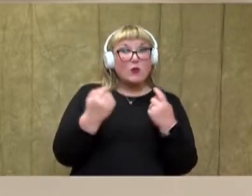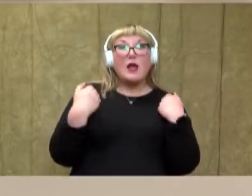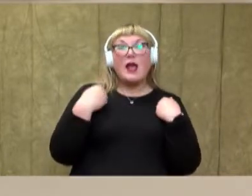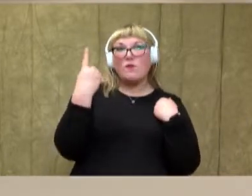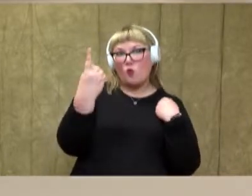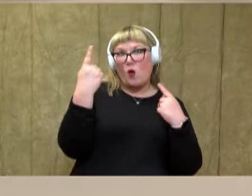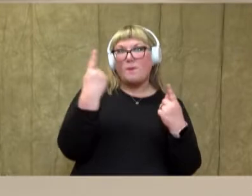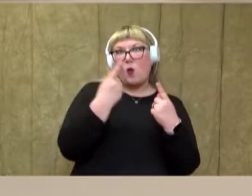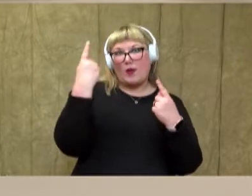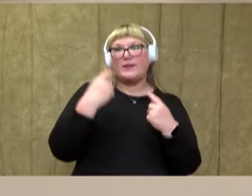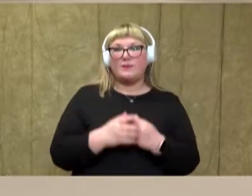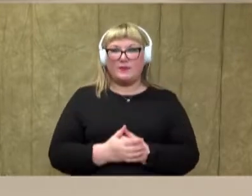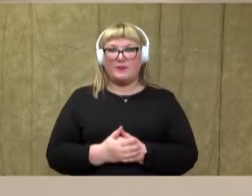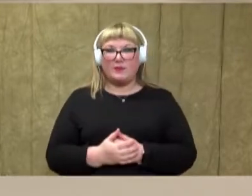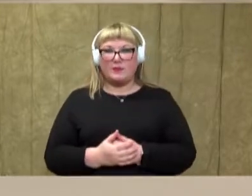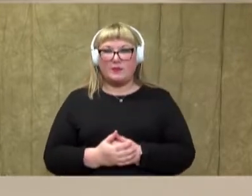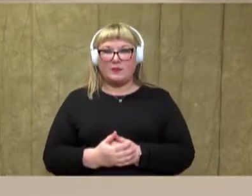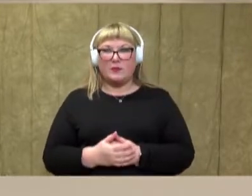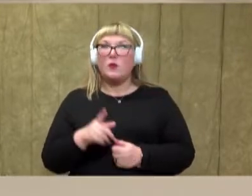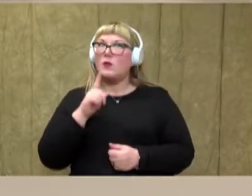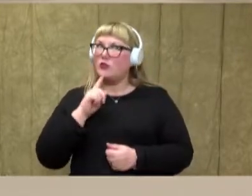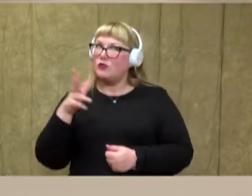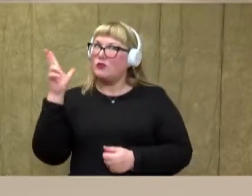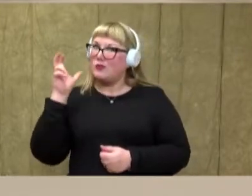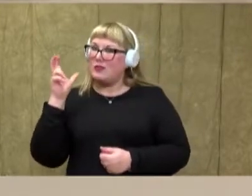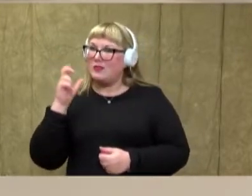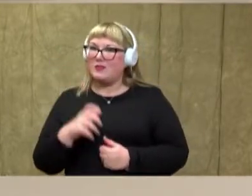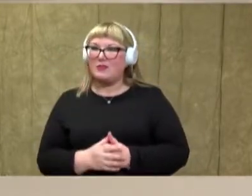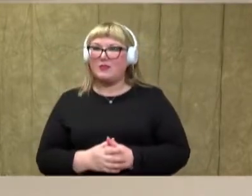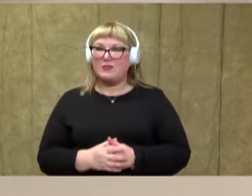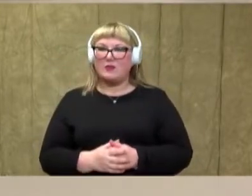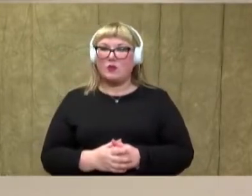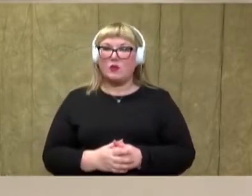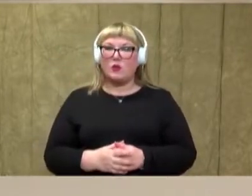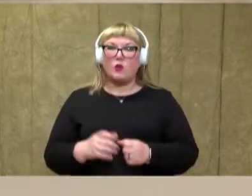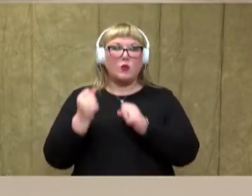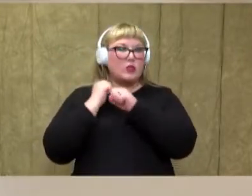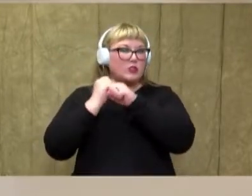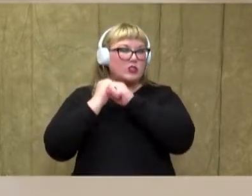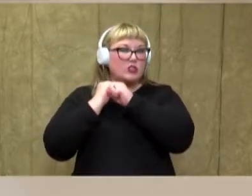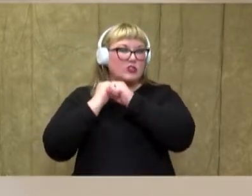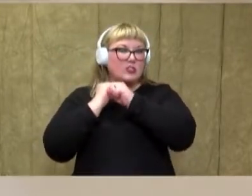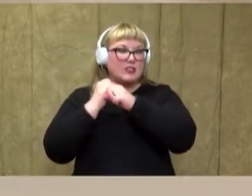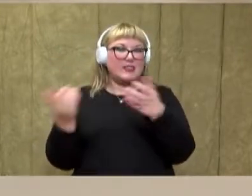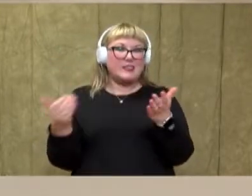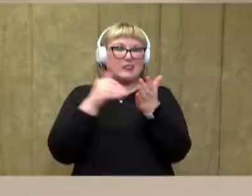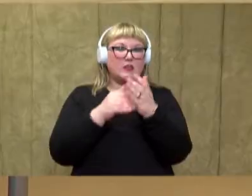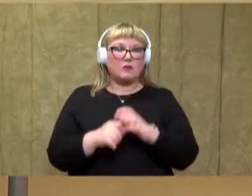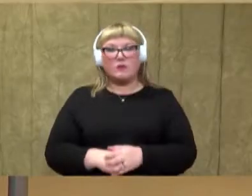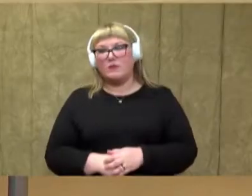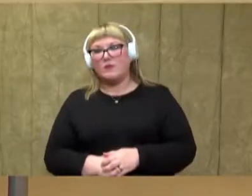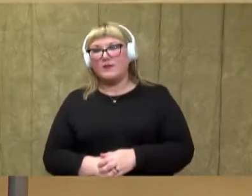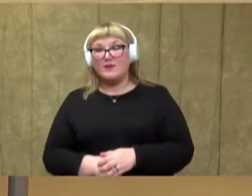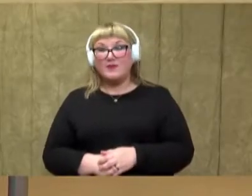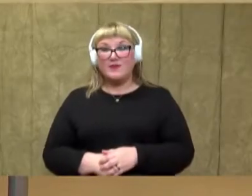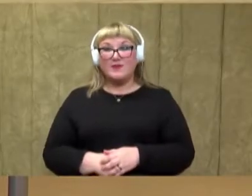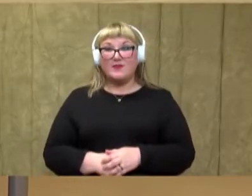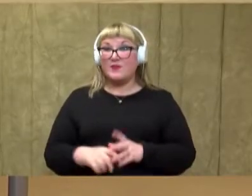have 1 point right now. So friends, make sure we're listening. Here we go. We're going to shake again. Take your hands. Give me a really good shake. You